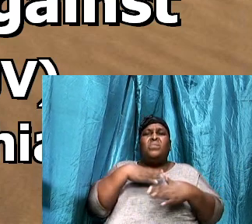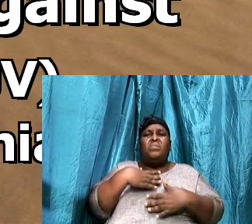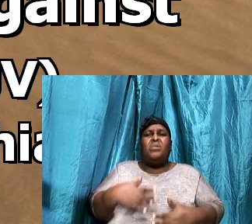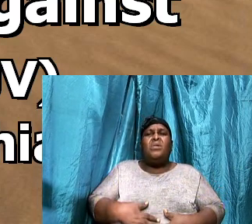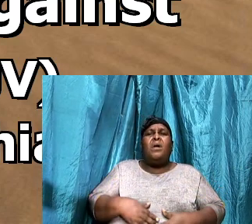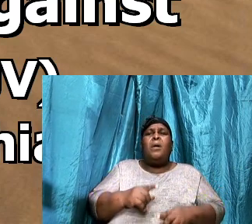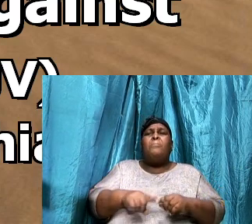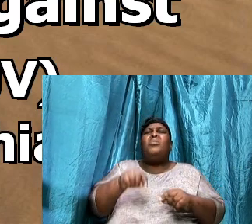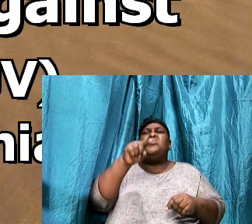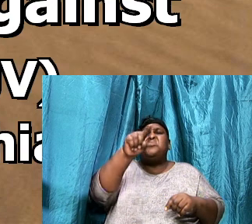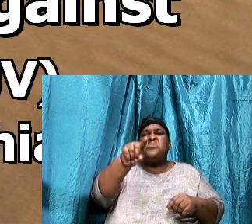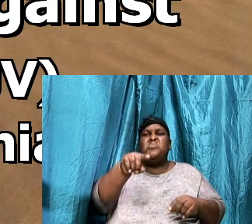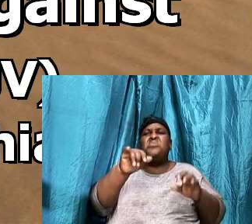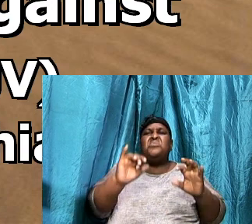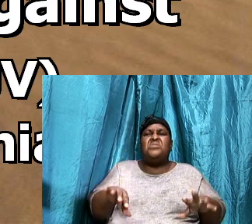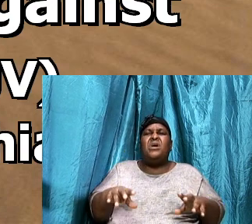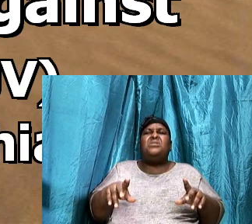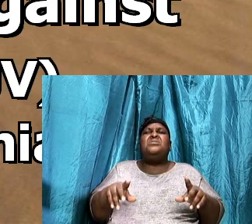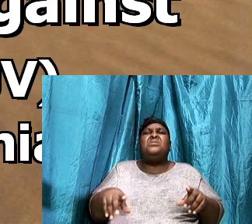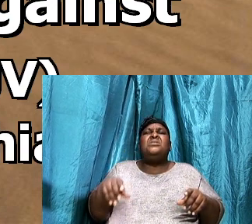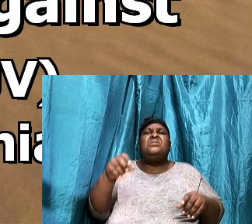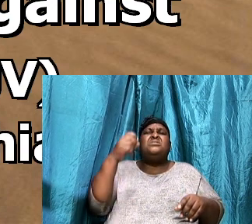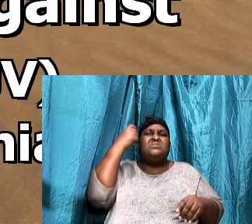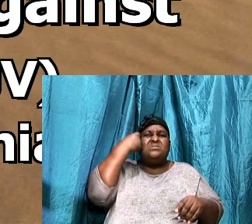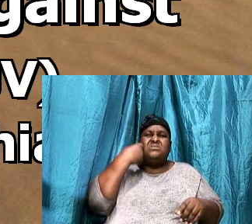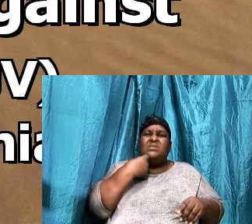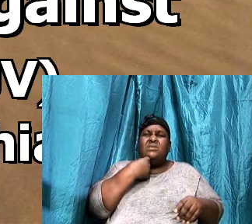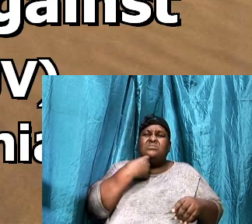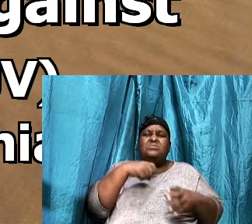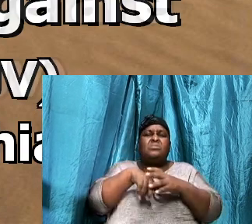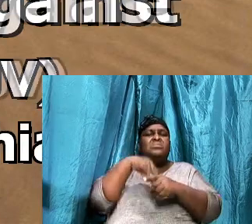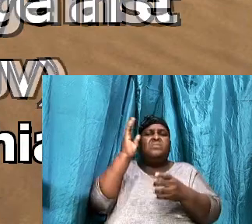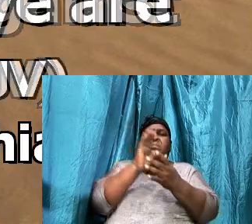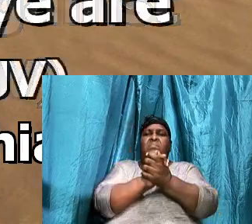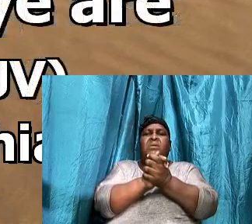fornication, Sineth against his own body,